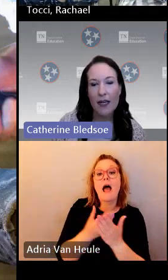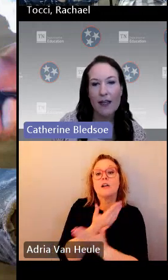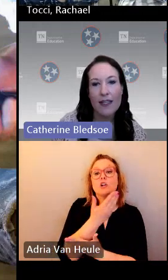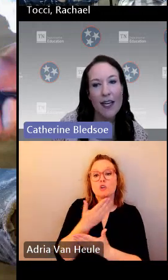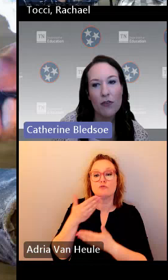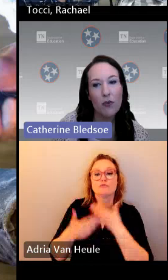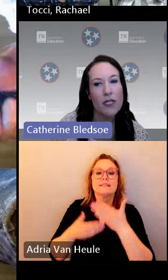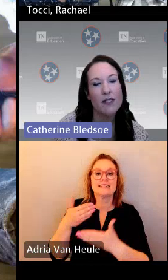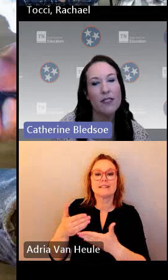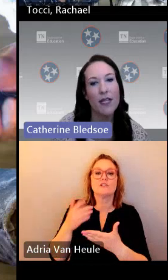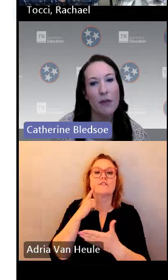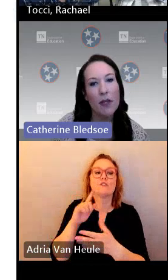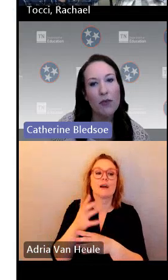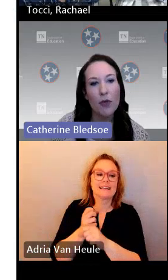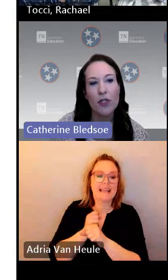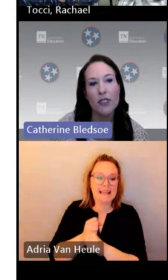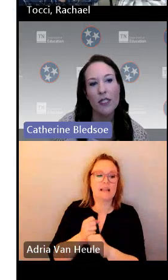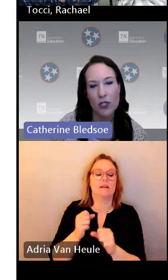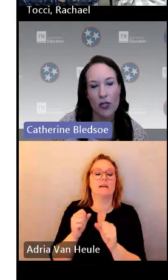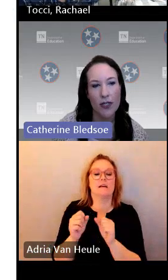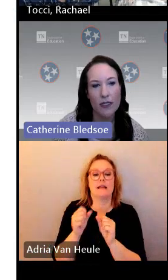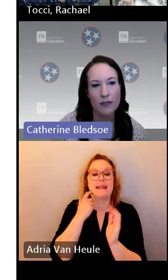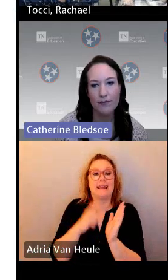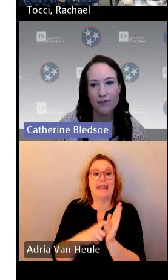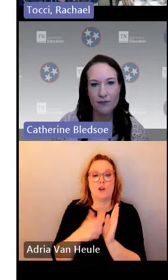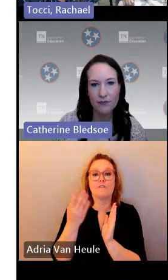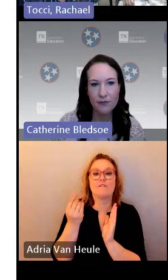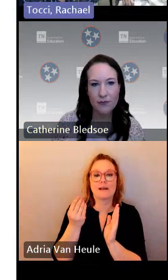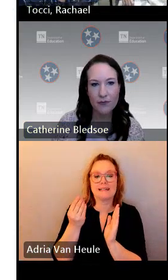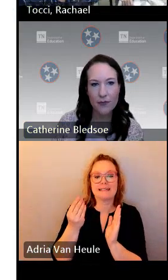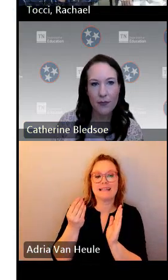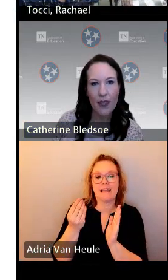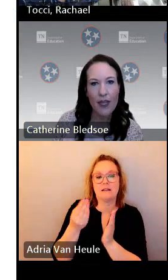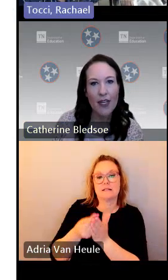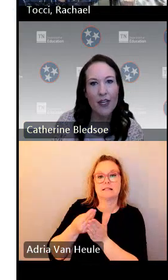obtaining a Indicator 14 stipend for your district.